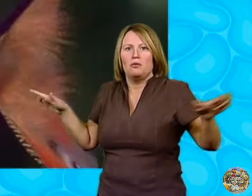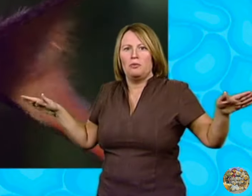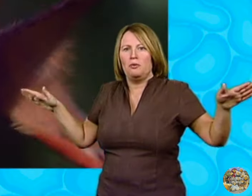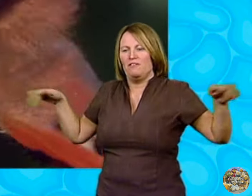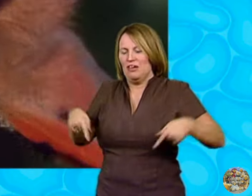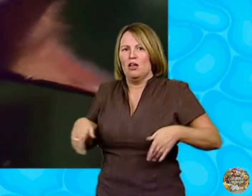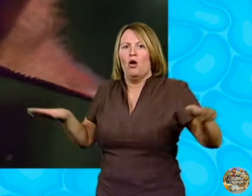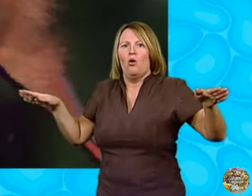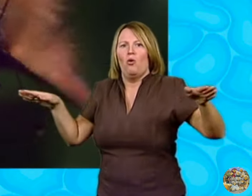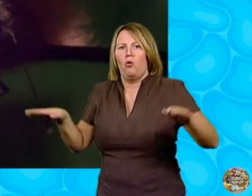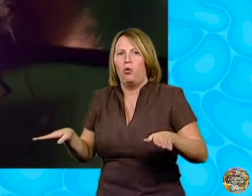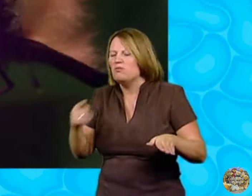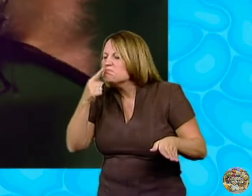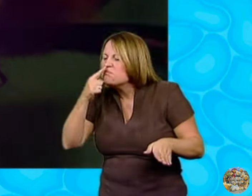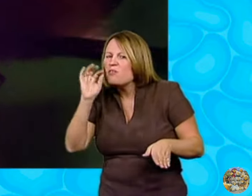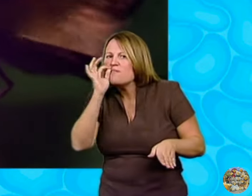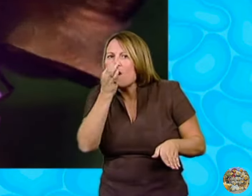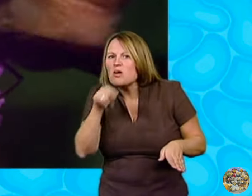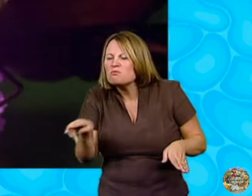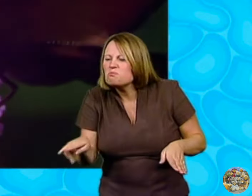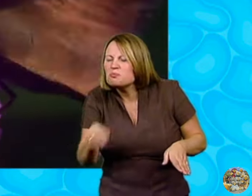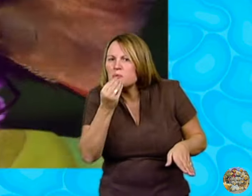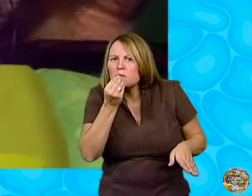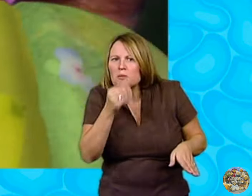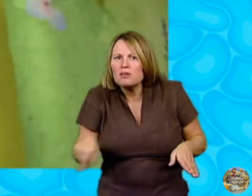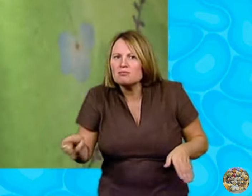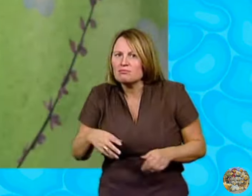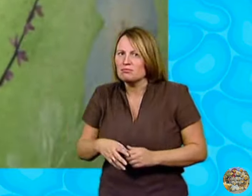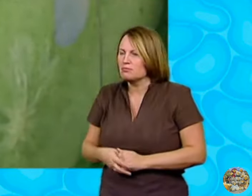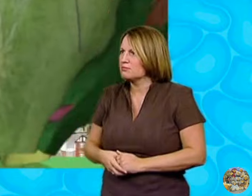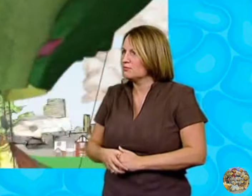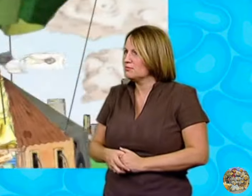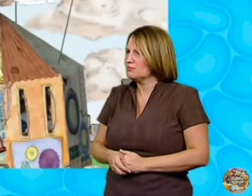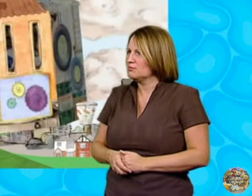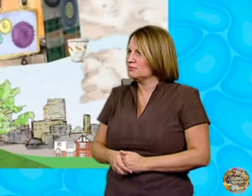to sense which flowers have the best nectar.